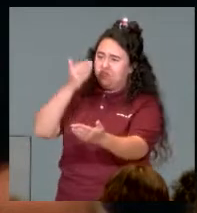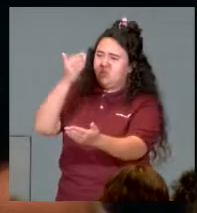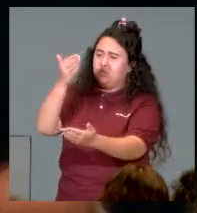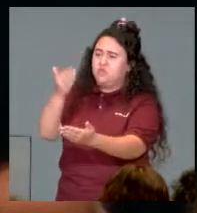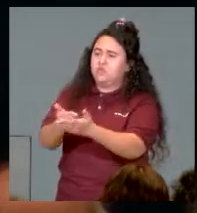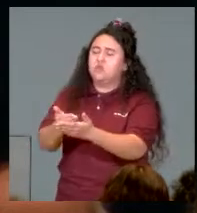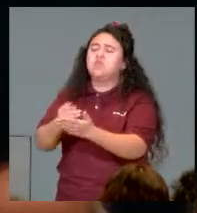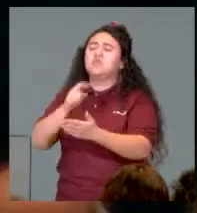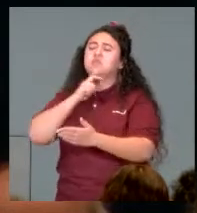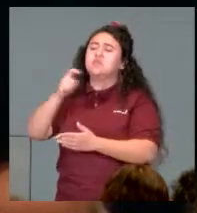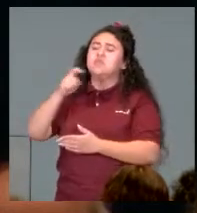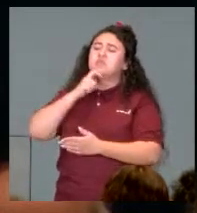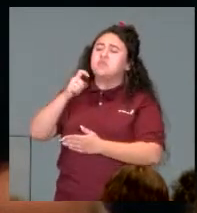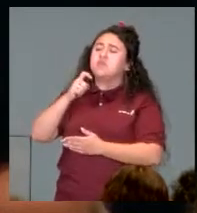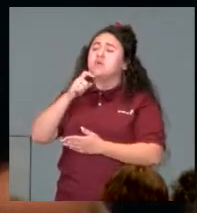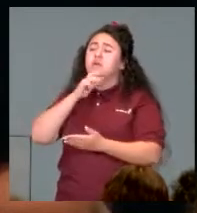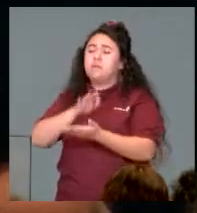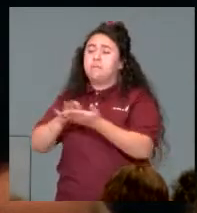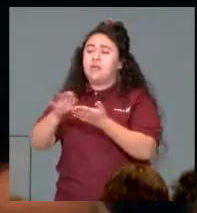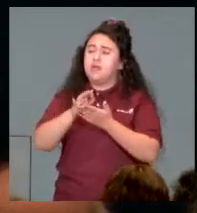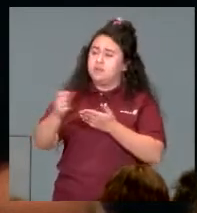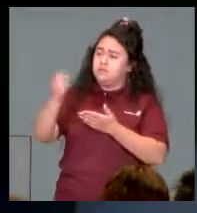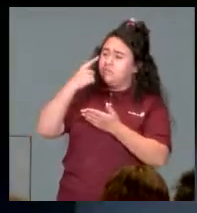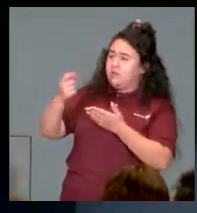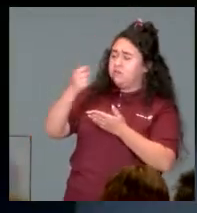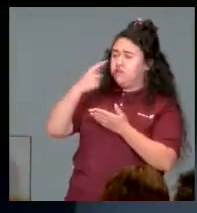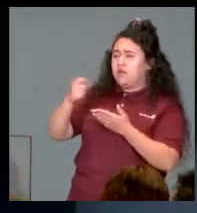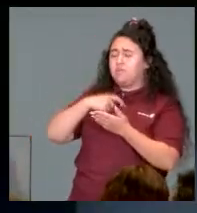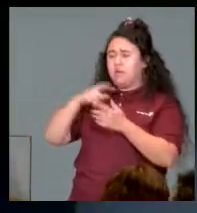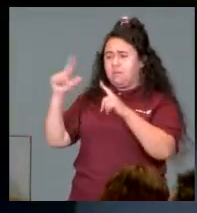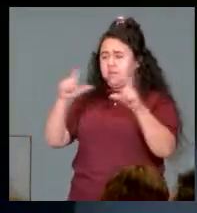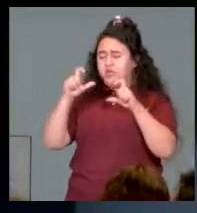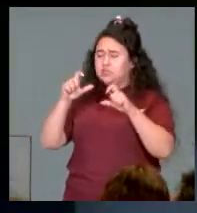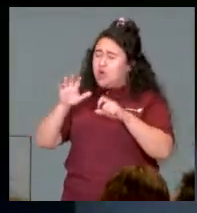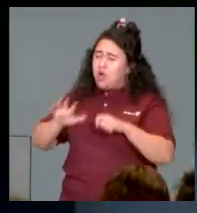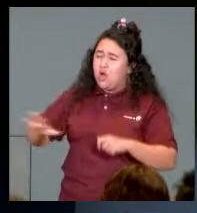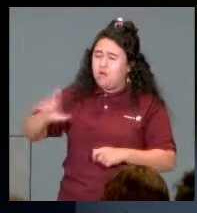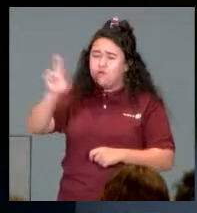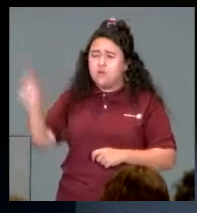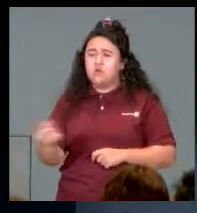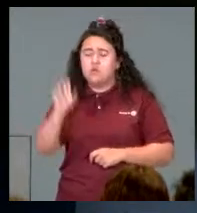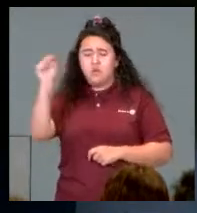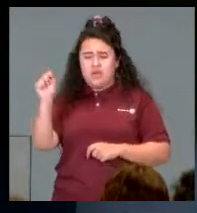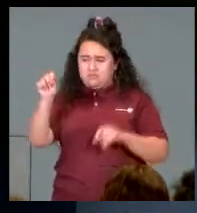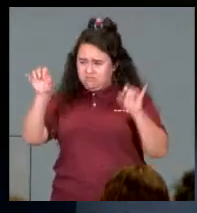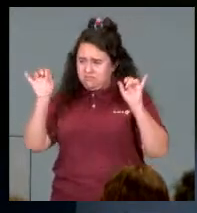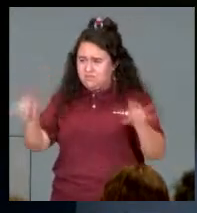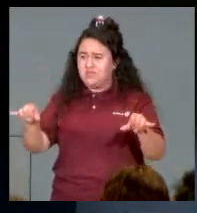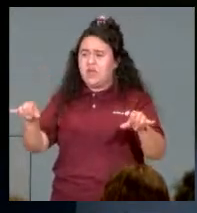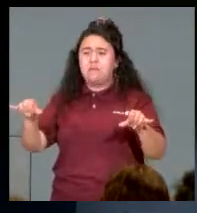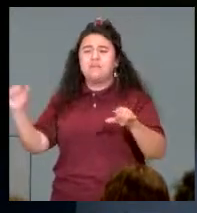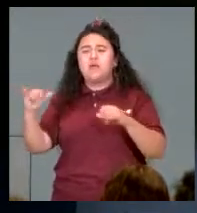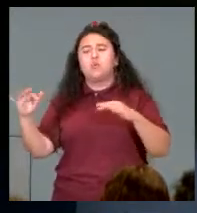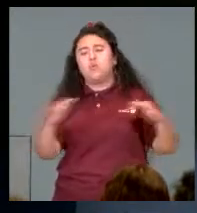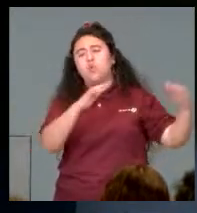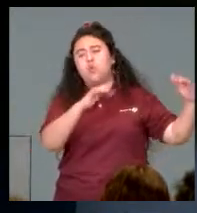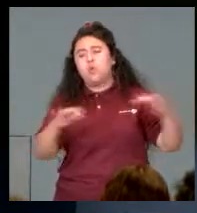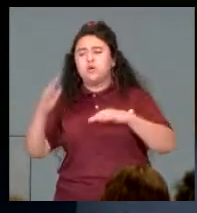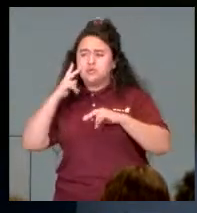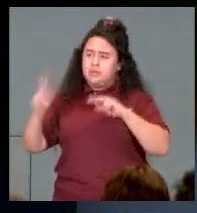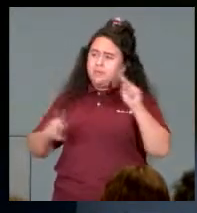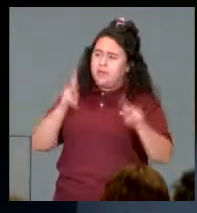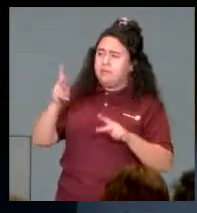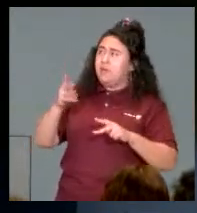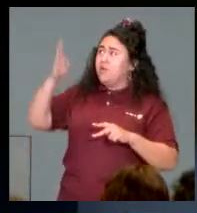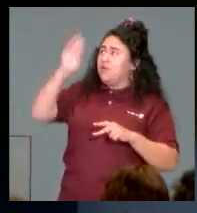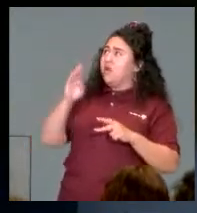man pitches pennies at my mugshot negative. All over the United States, there are toddlers in the rock. I see why everyone out here got in the big